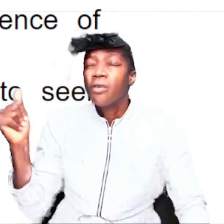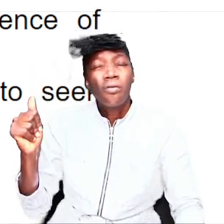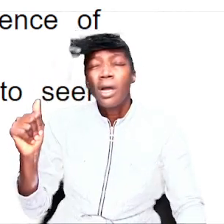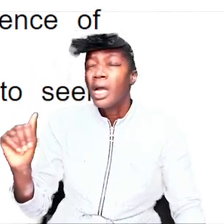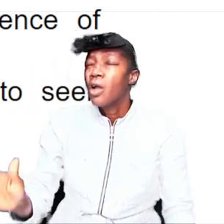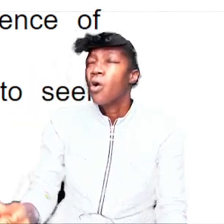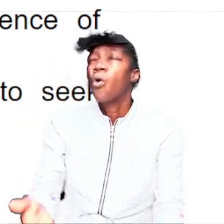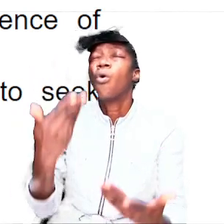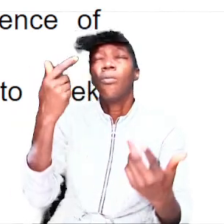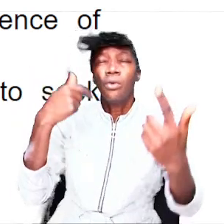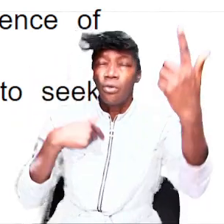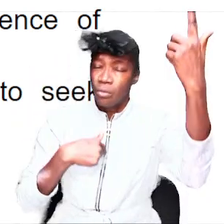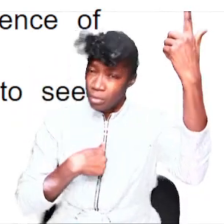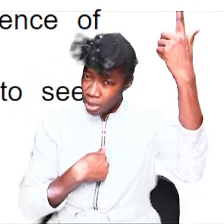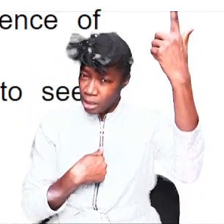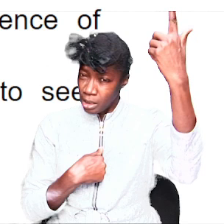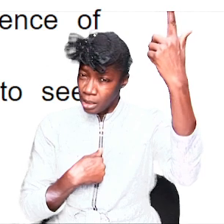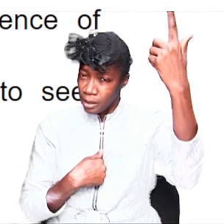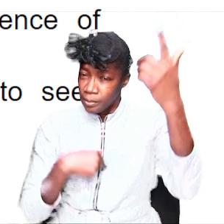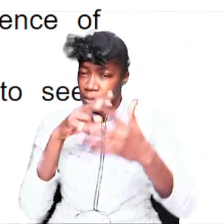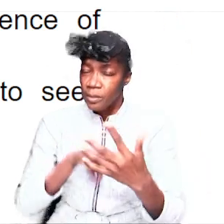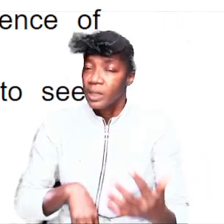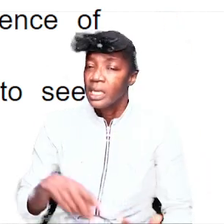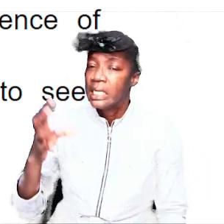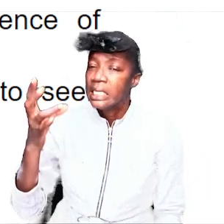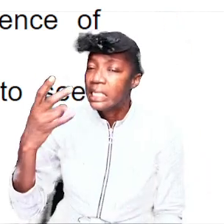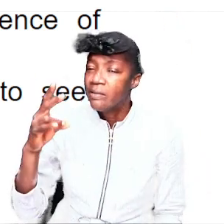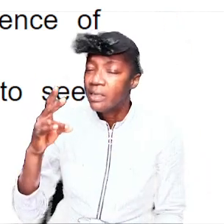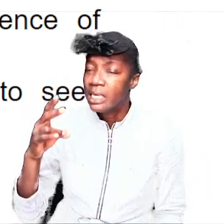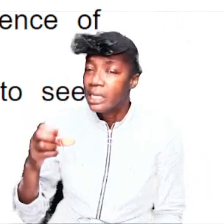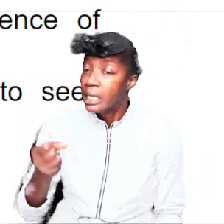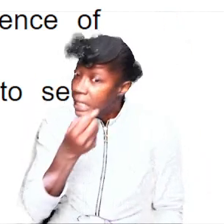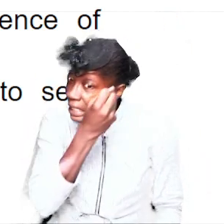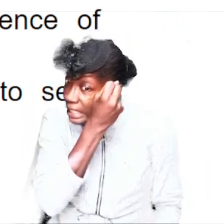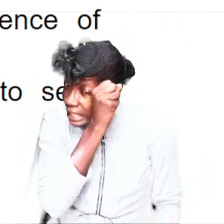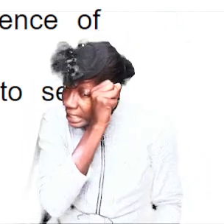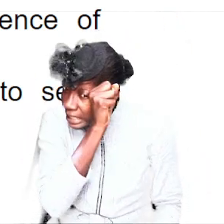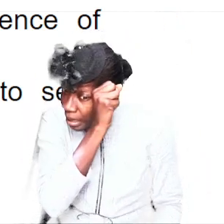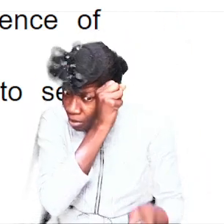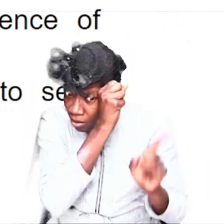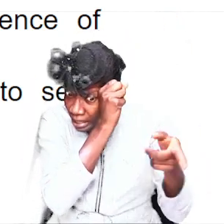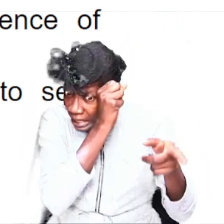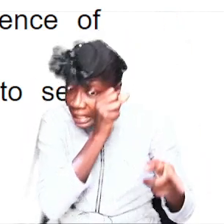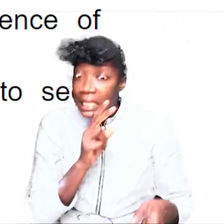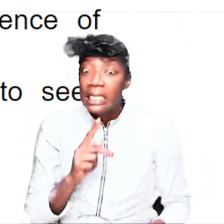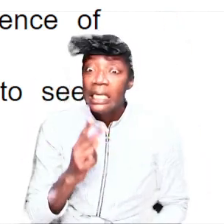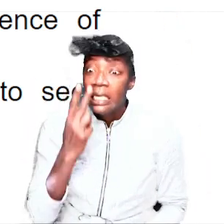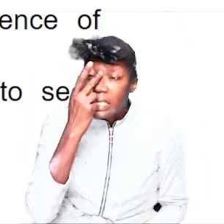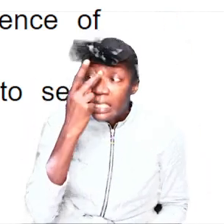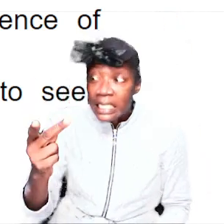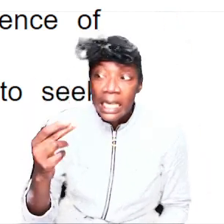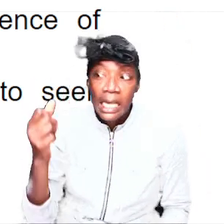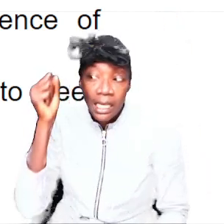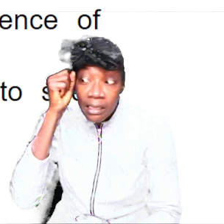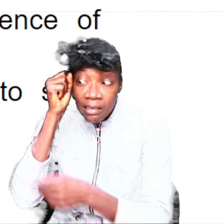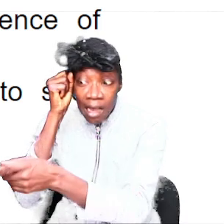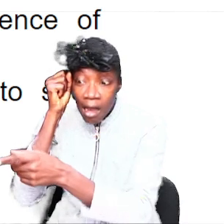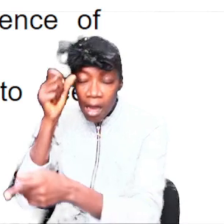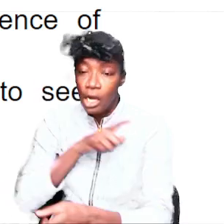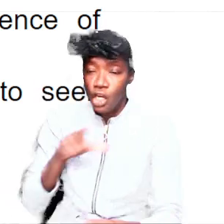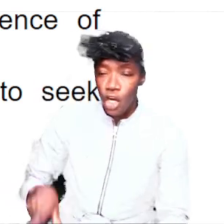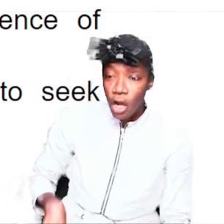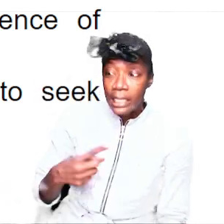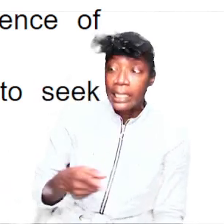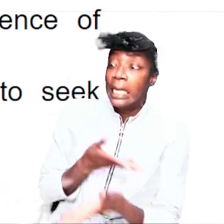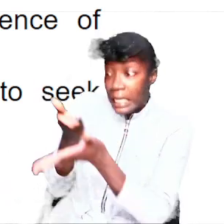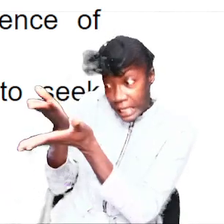me. Verse 17. So when Samuel saw Saul, the Lord said to him, there he is, the